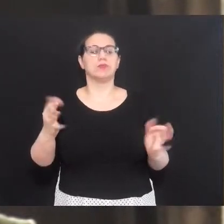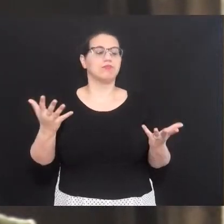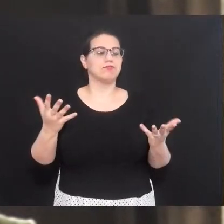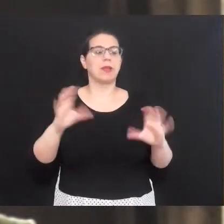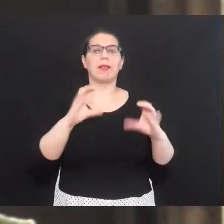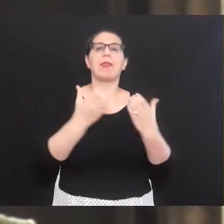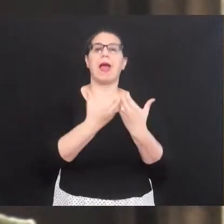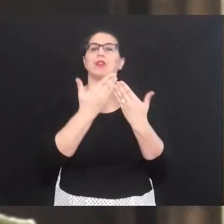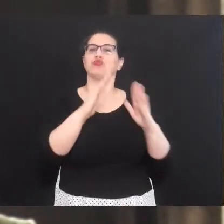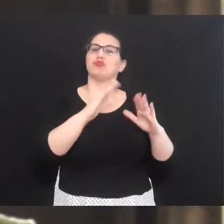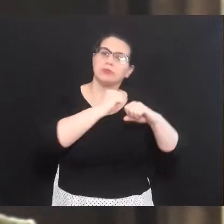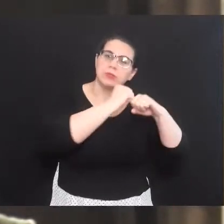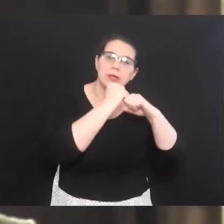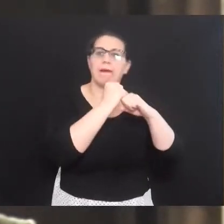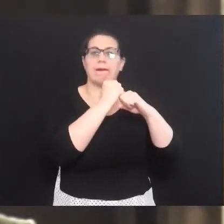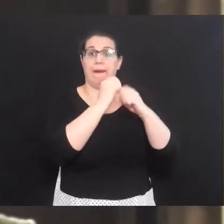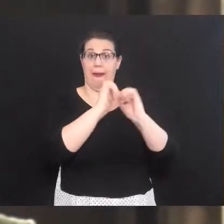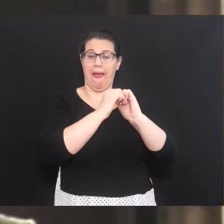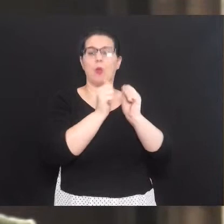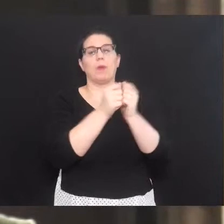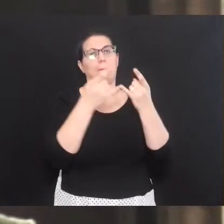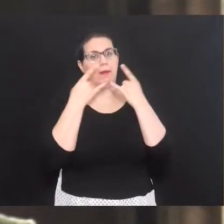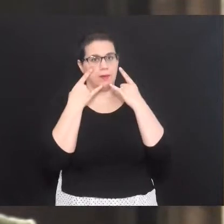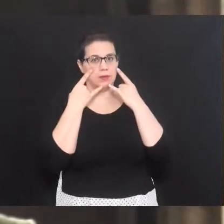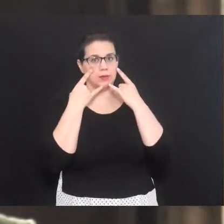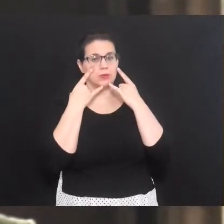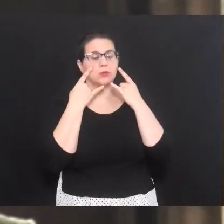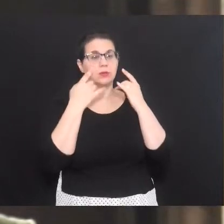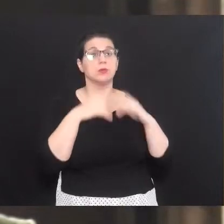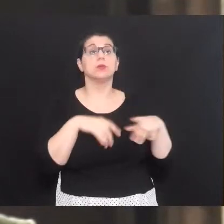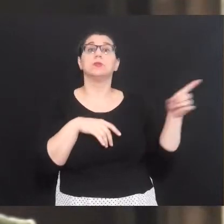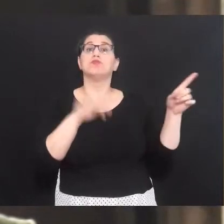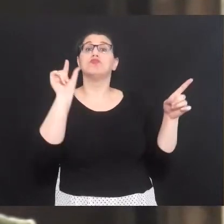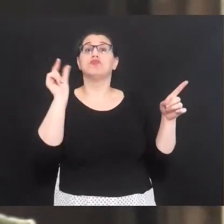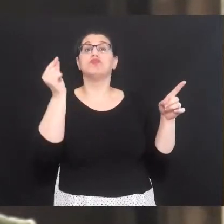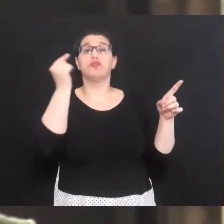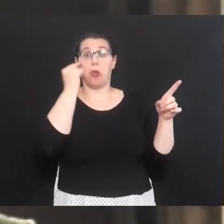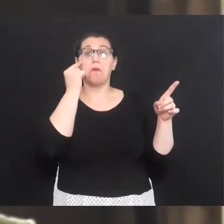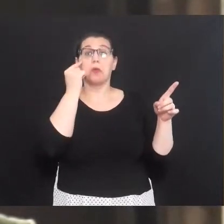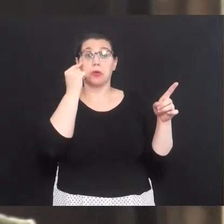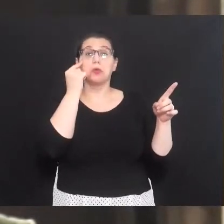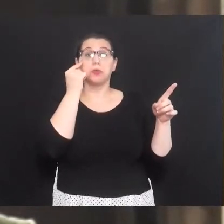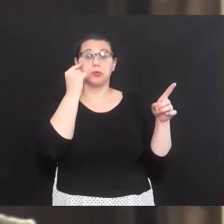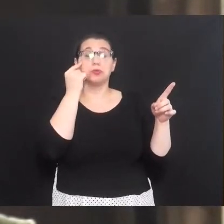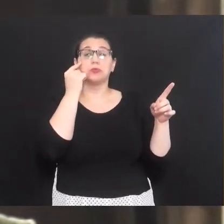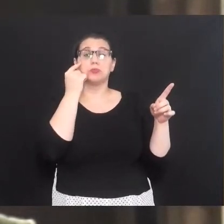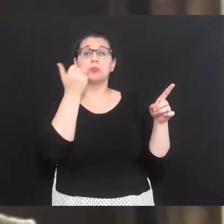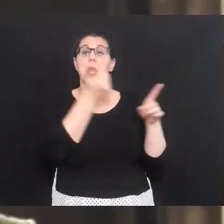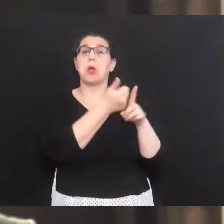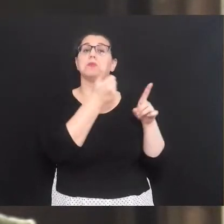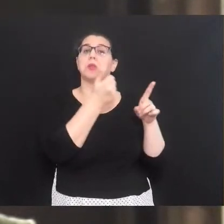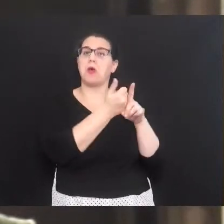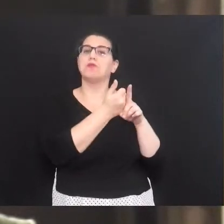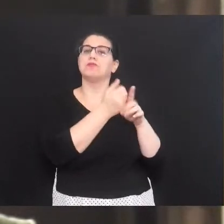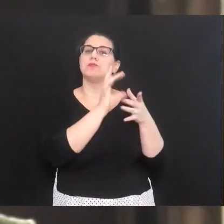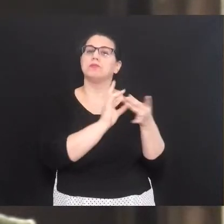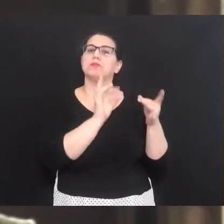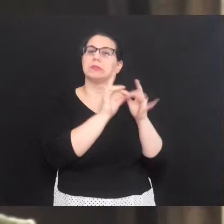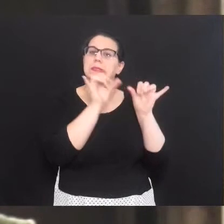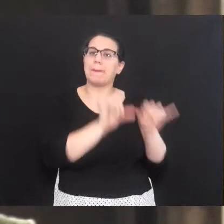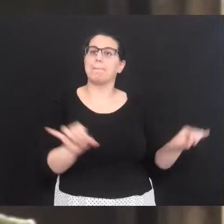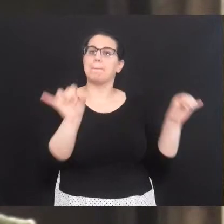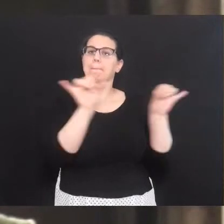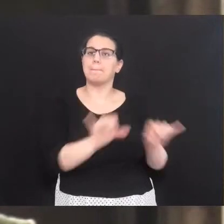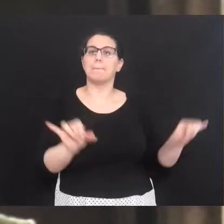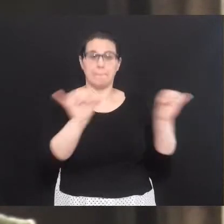classroom and masking. And while certainly the governor has been very consistent about the need to keep